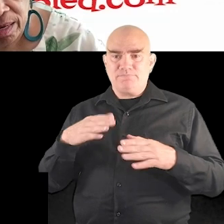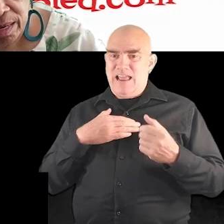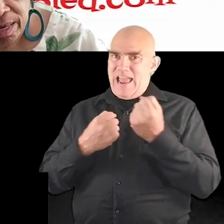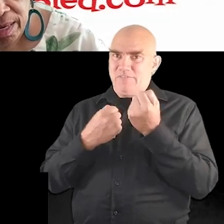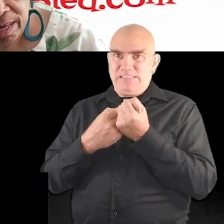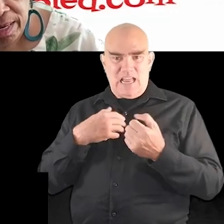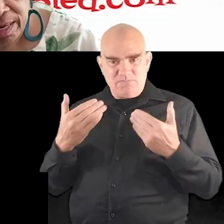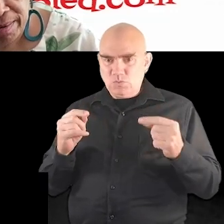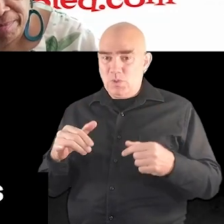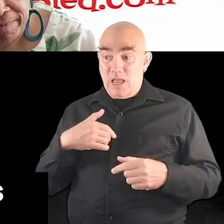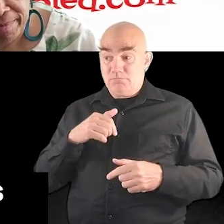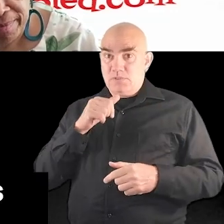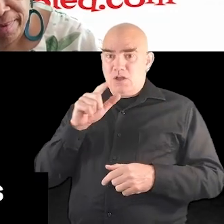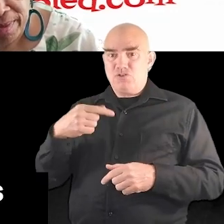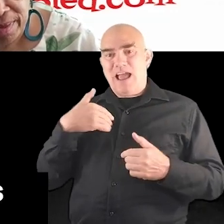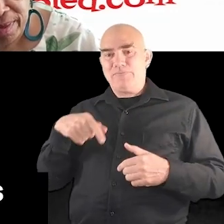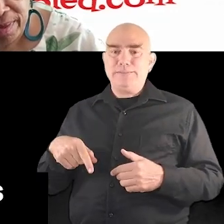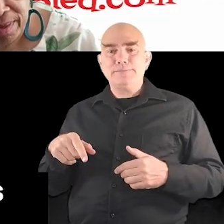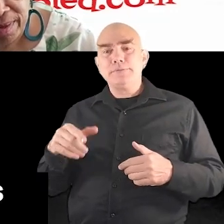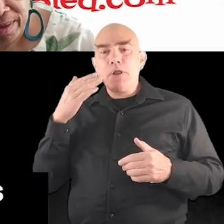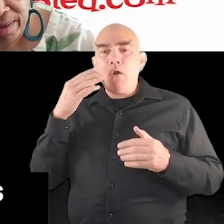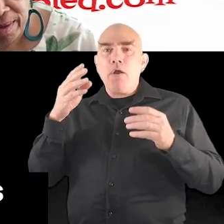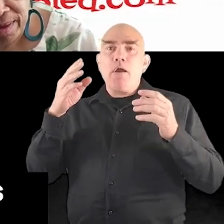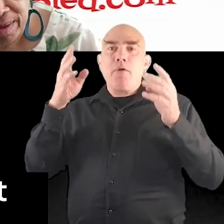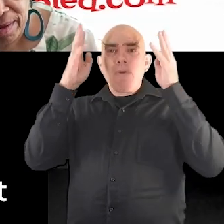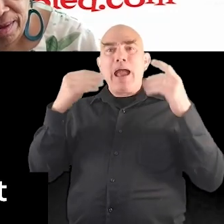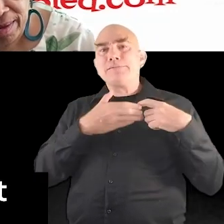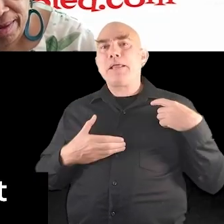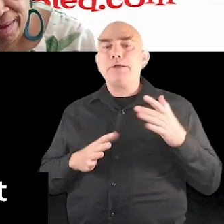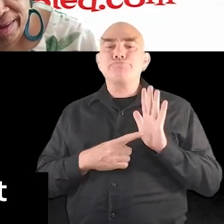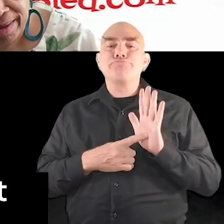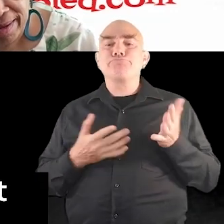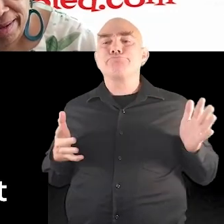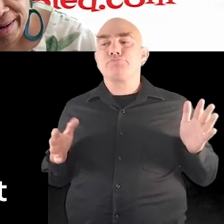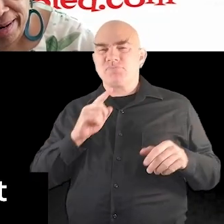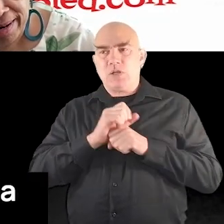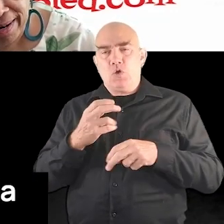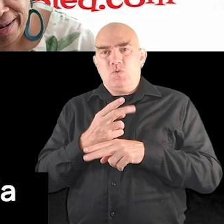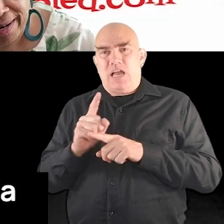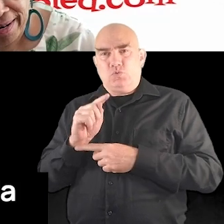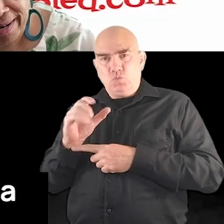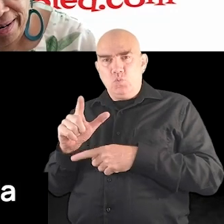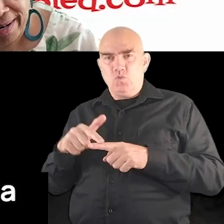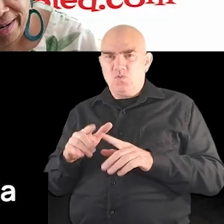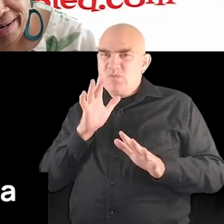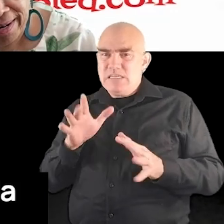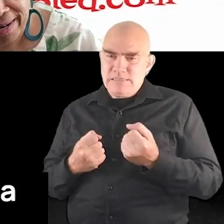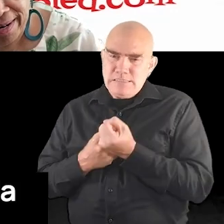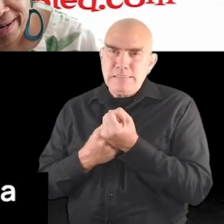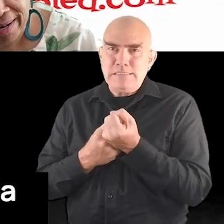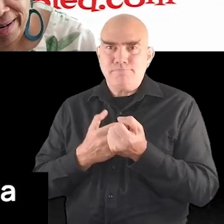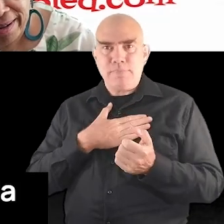advocacy, and I'm doing it. I am literally not just having this crown and sash as a symbol, but an actual tool